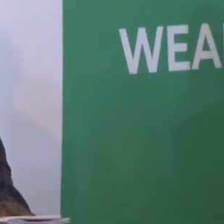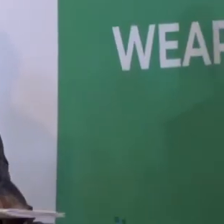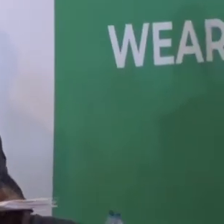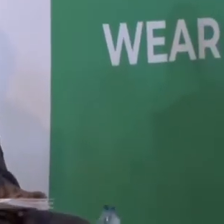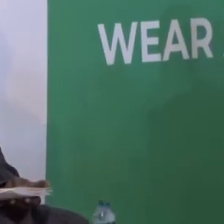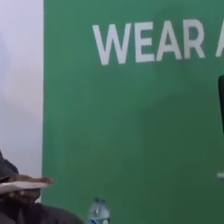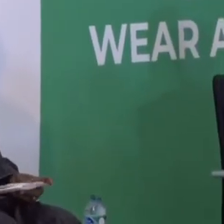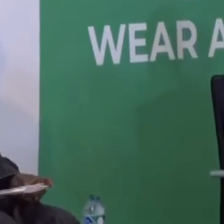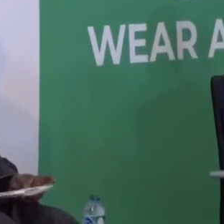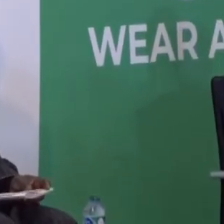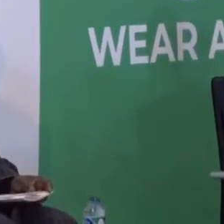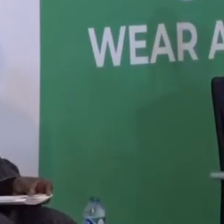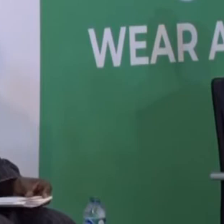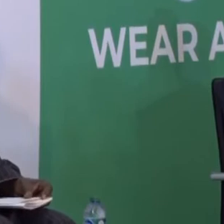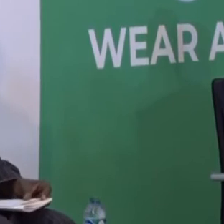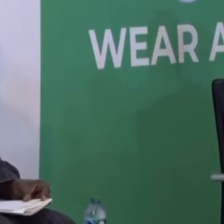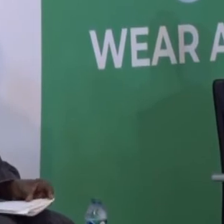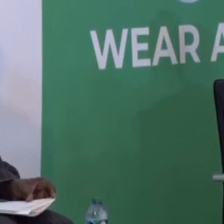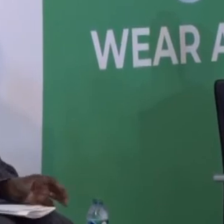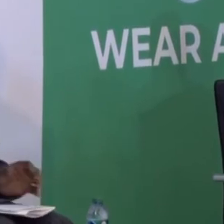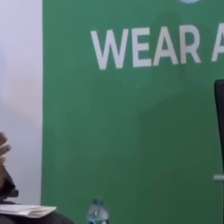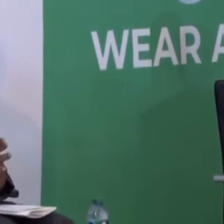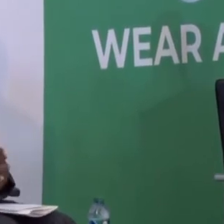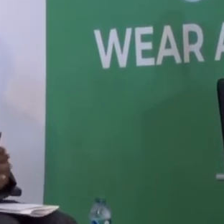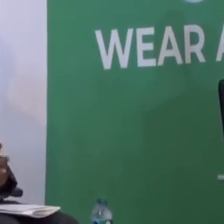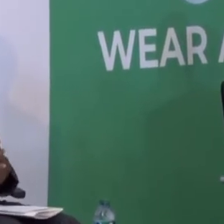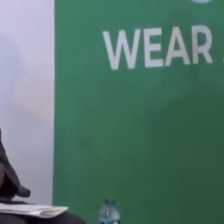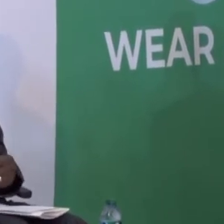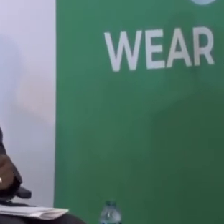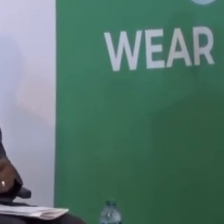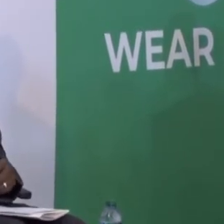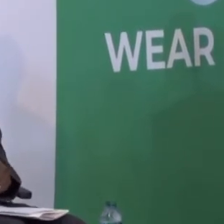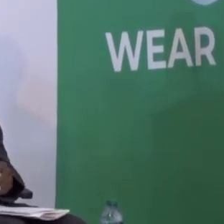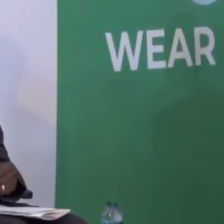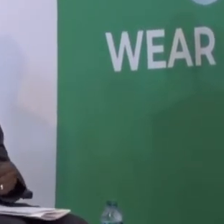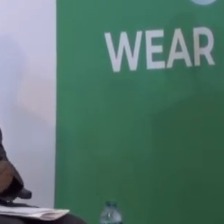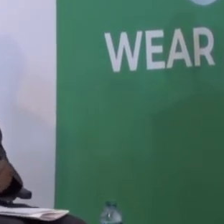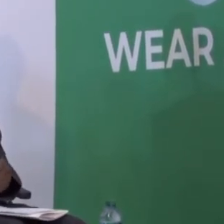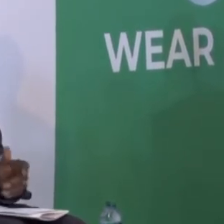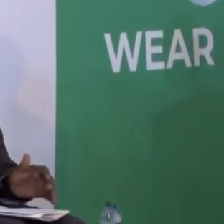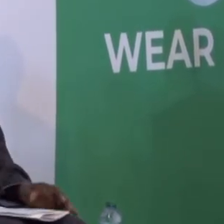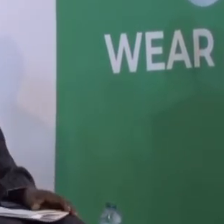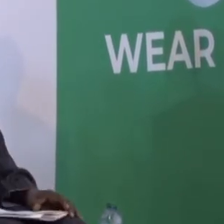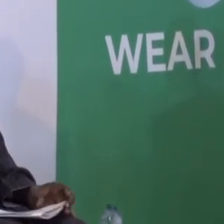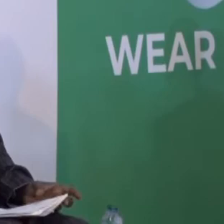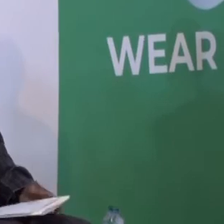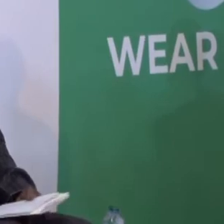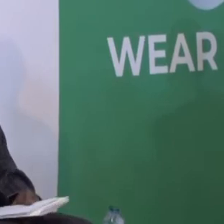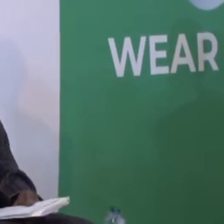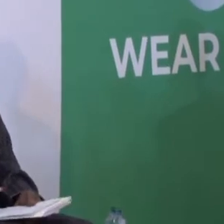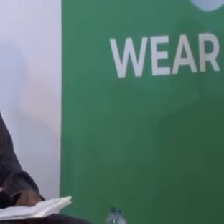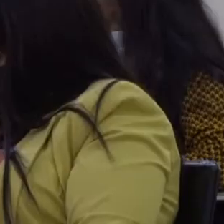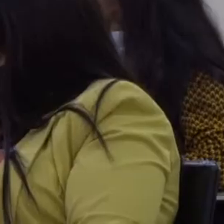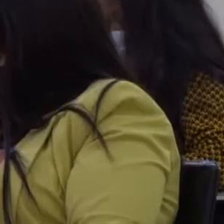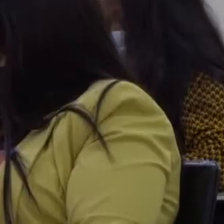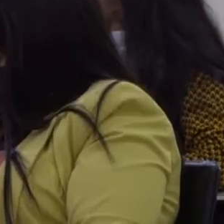free COVID-19 testing. The center's Director General, Dr. Chikwe Ihekwazo, made this known at the Presidential Task Force